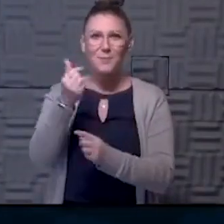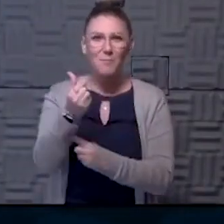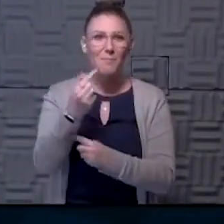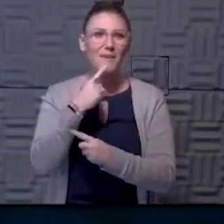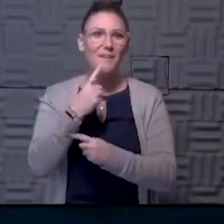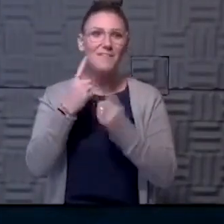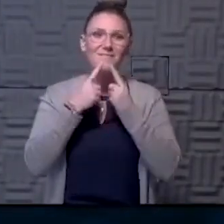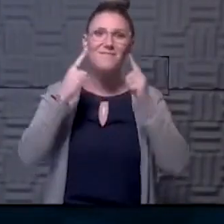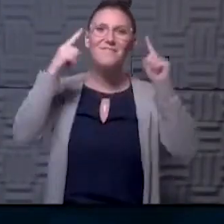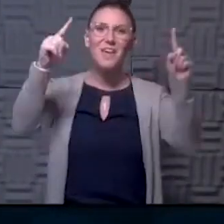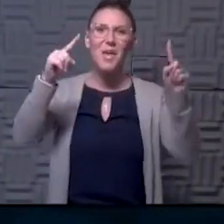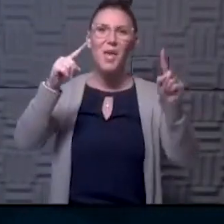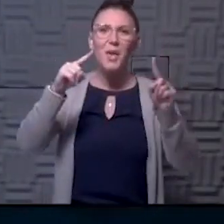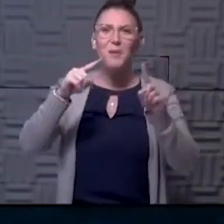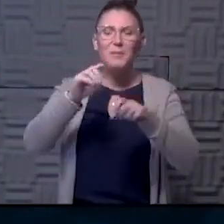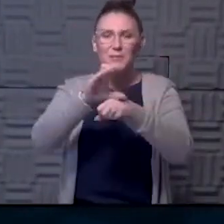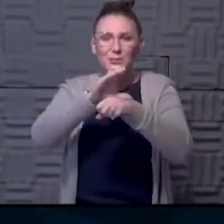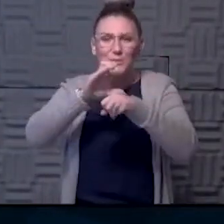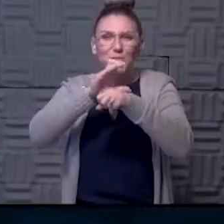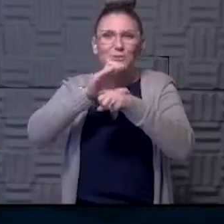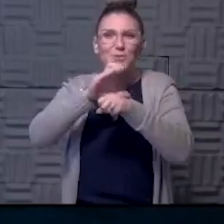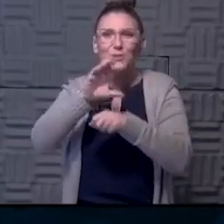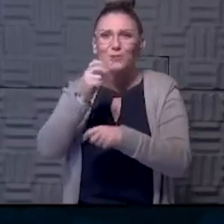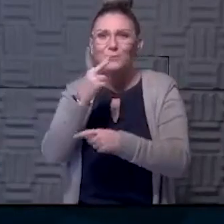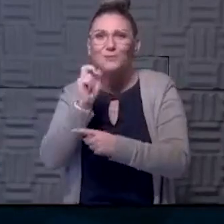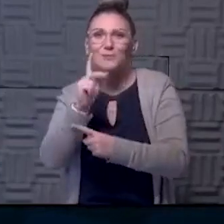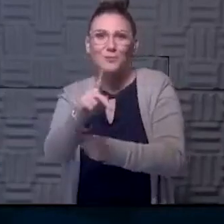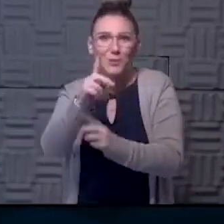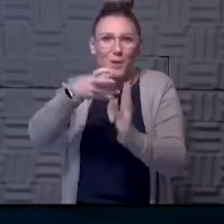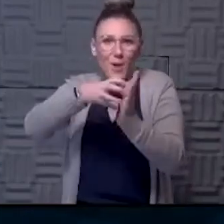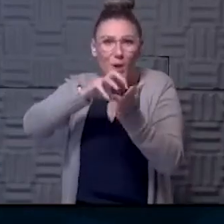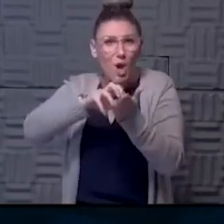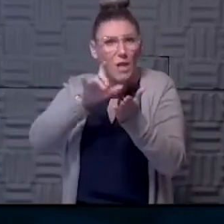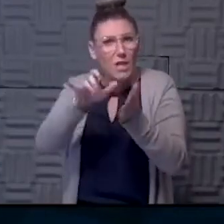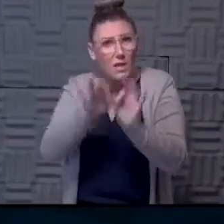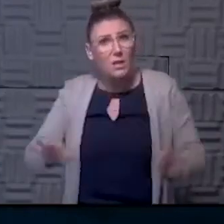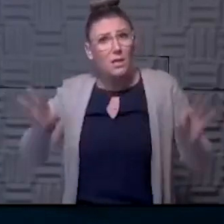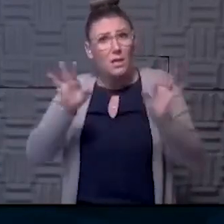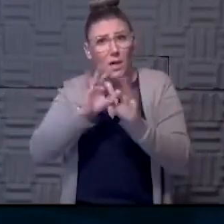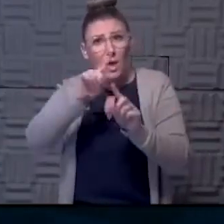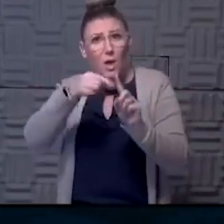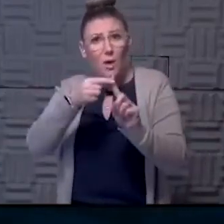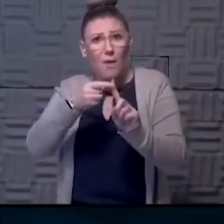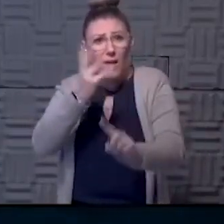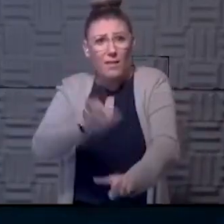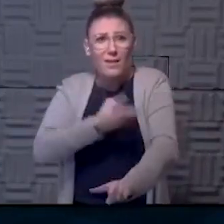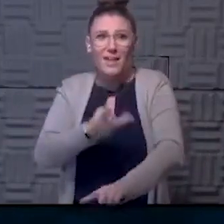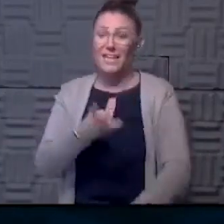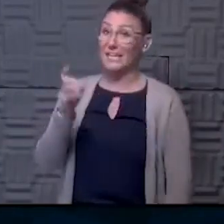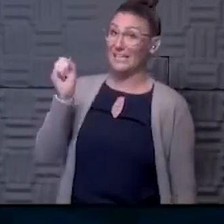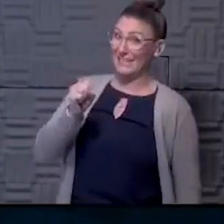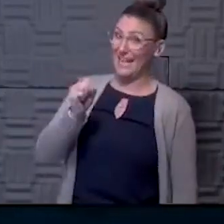chocolate chip cookies, one of my personal favorites. Nate, was that a critical part of the infusion? Oh, I'm certain it was, yeah.